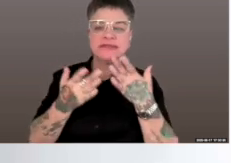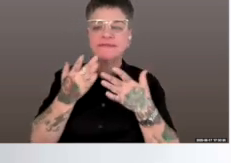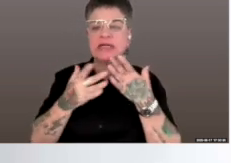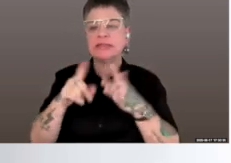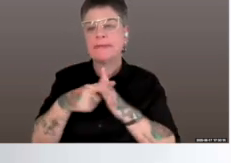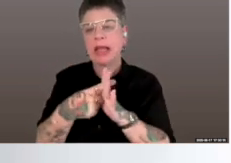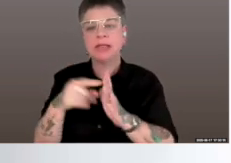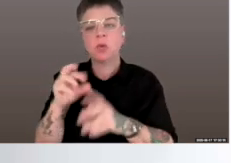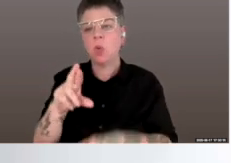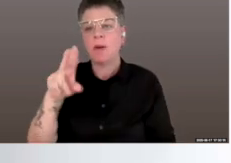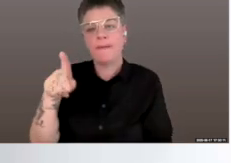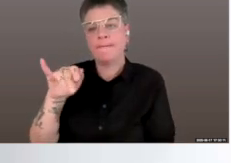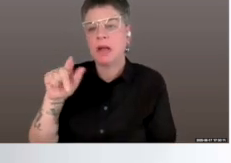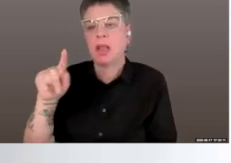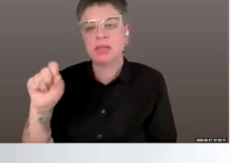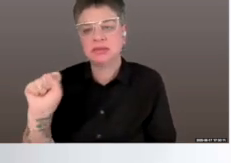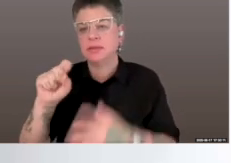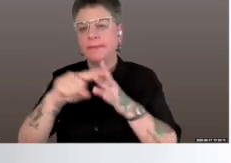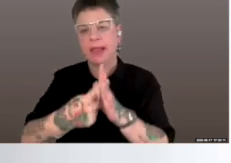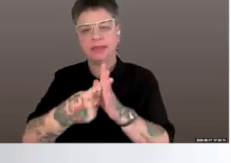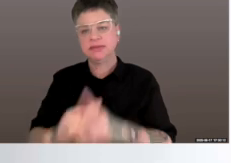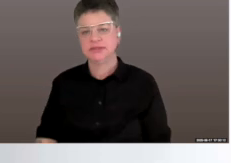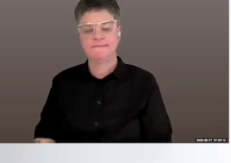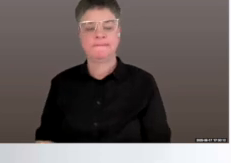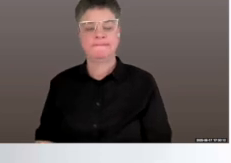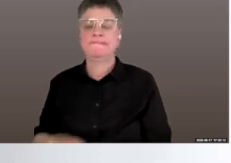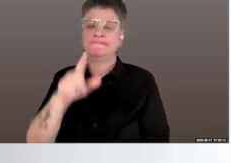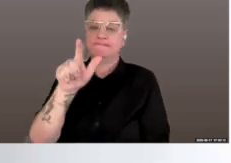Air ZEV Mobility Pilot Project.